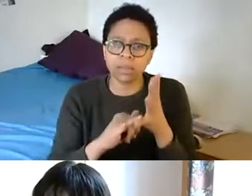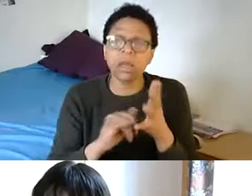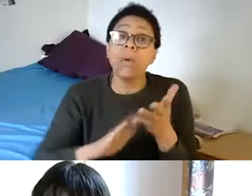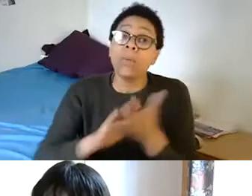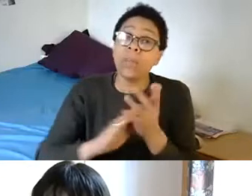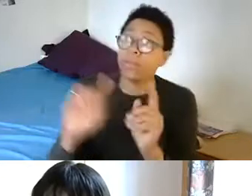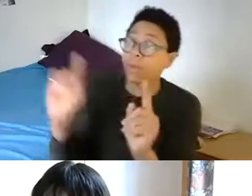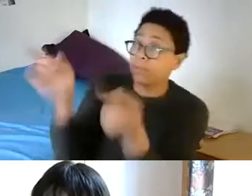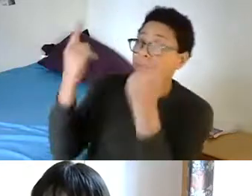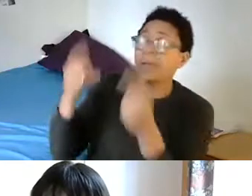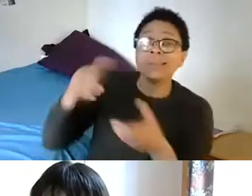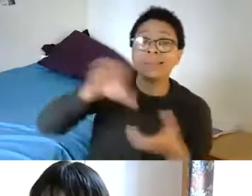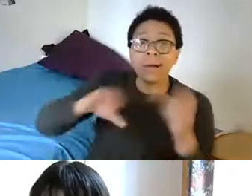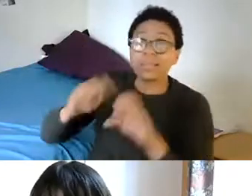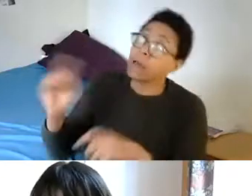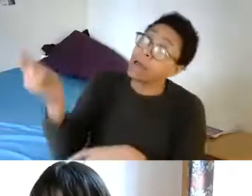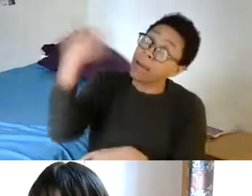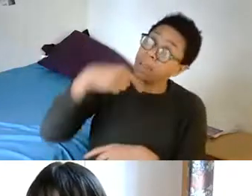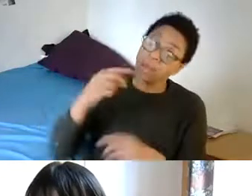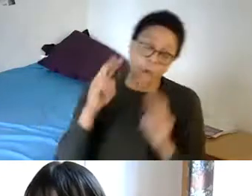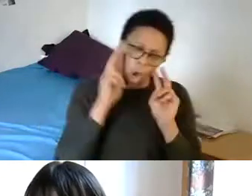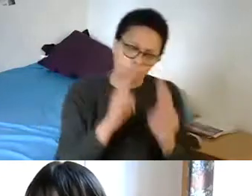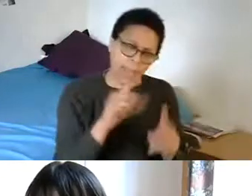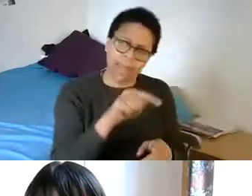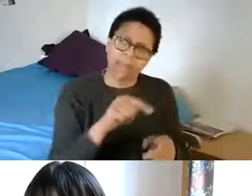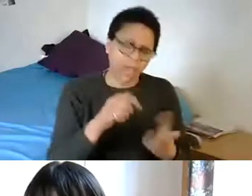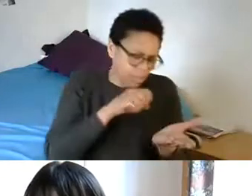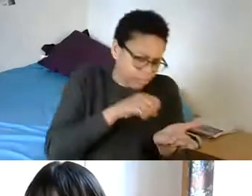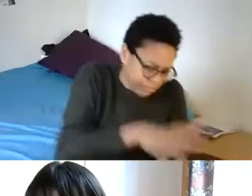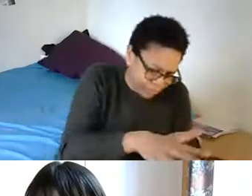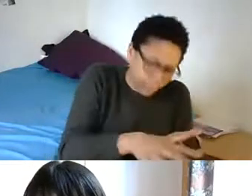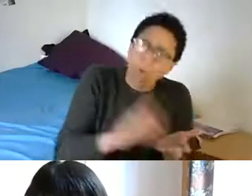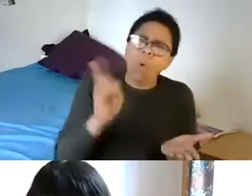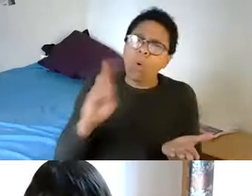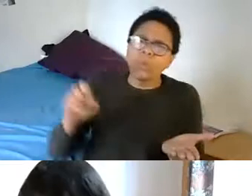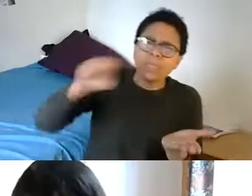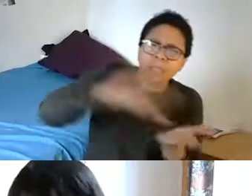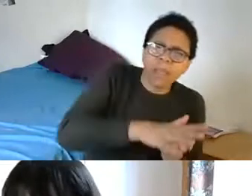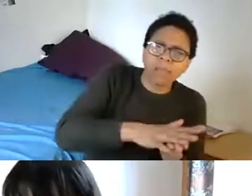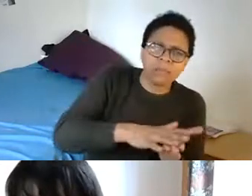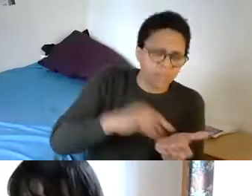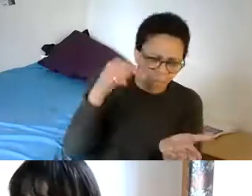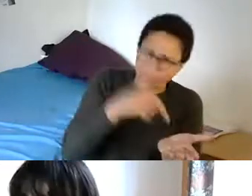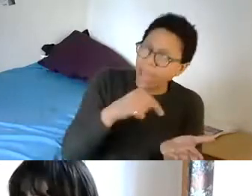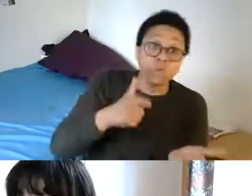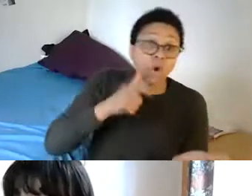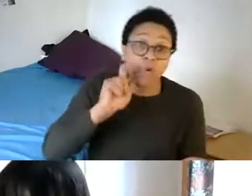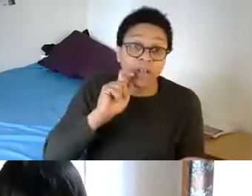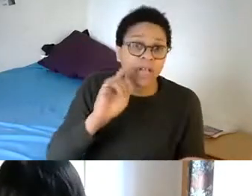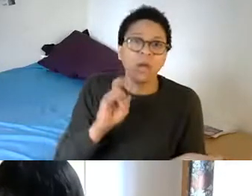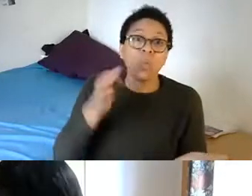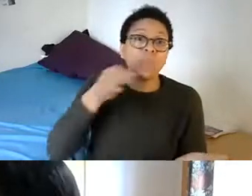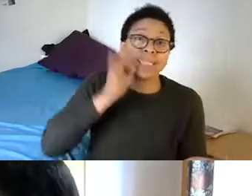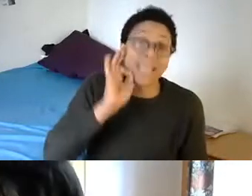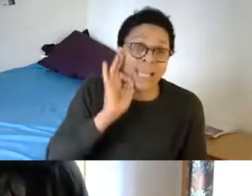of the marks and stains actually on some of the manuscripts and books to see what was spilt on them. So if they had a recipe book, they're actually